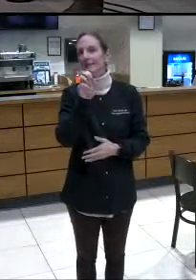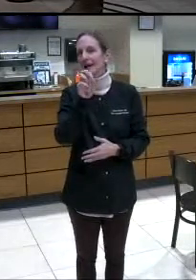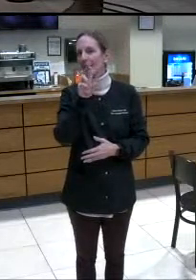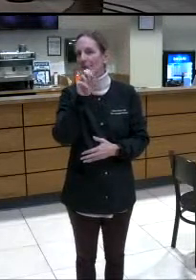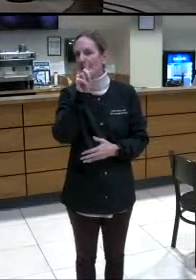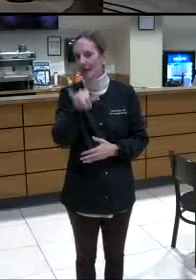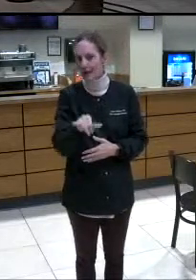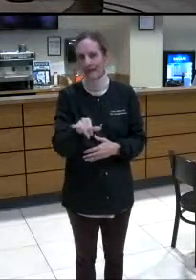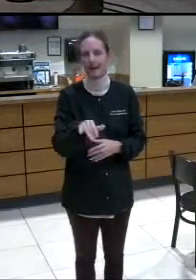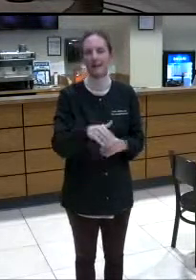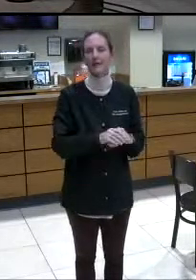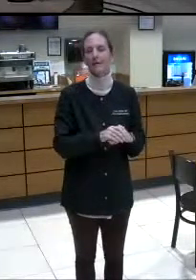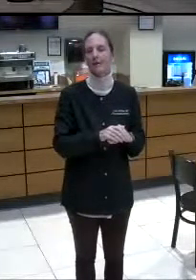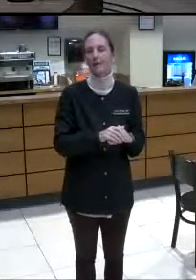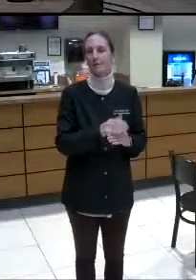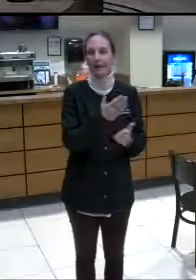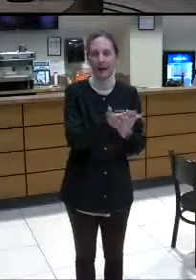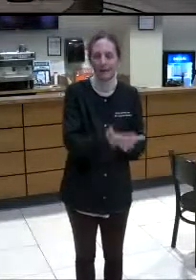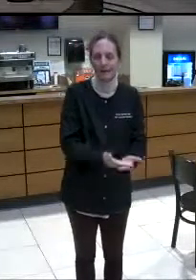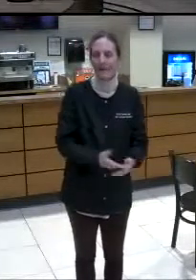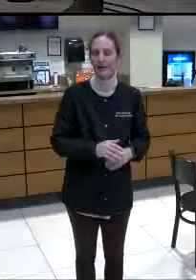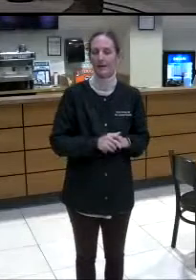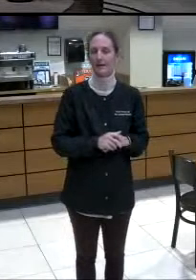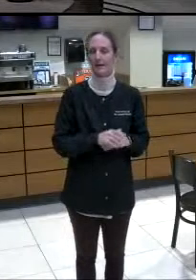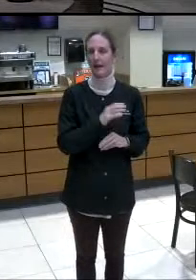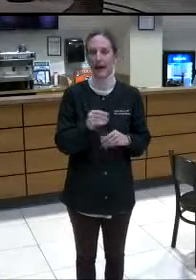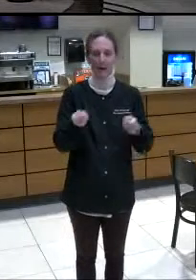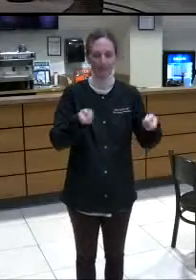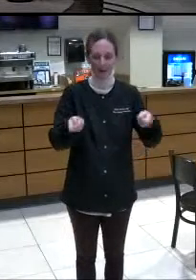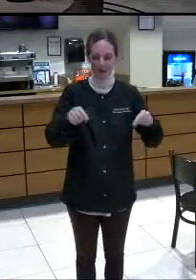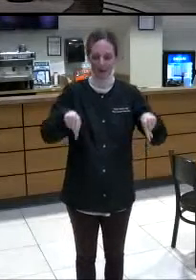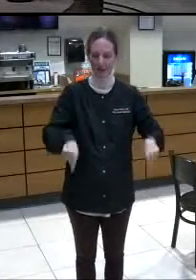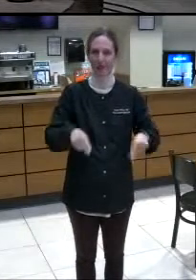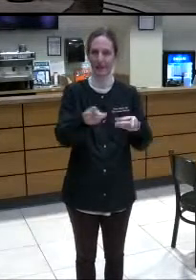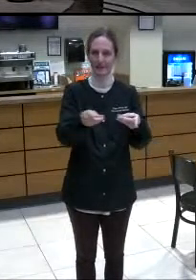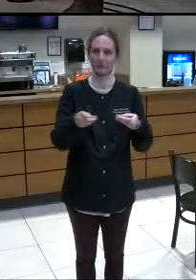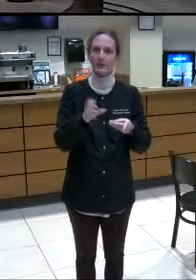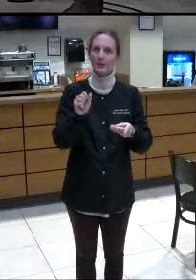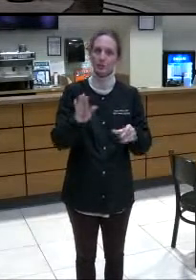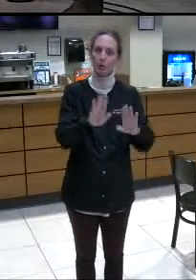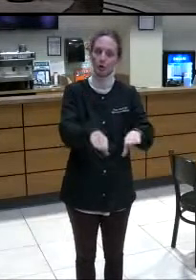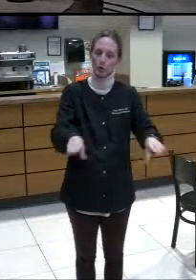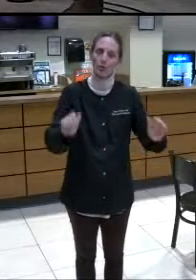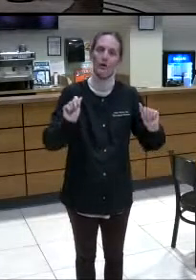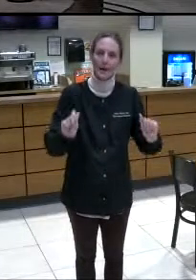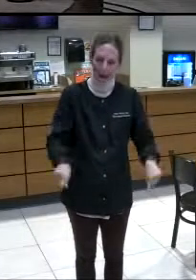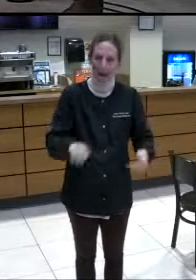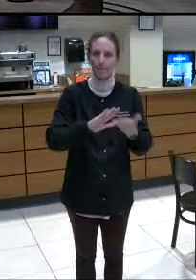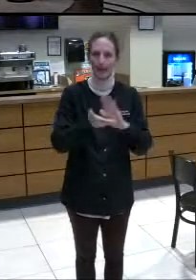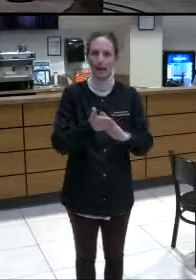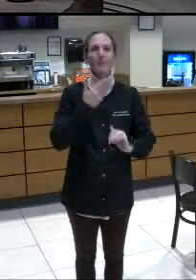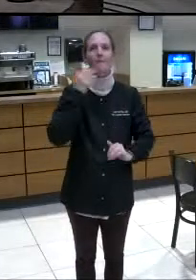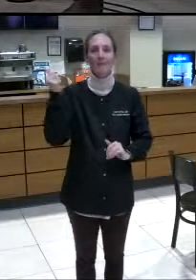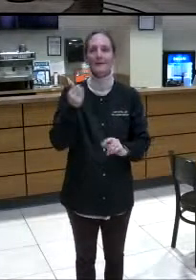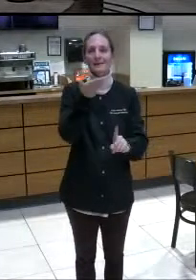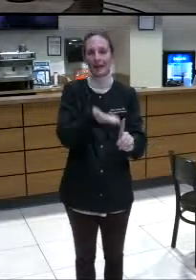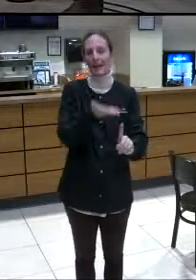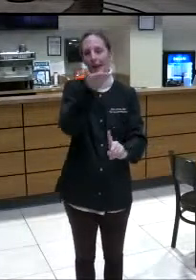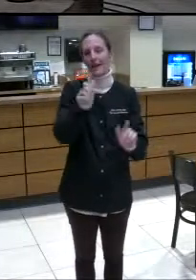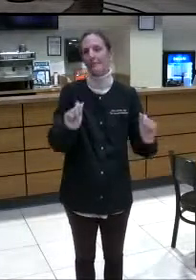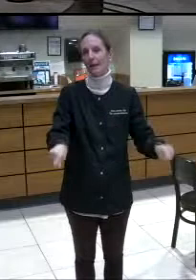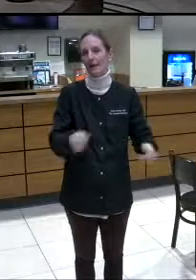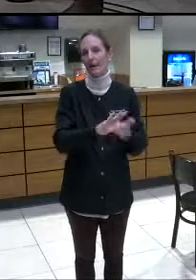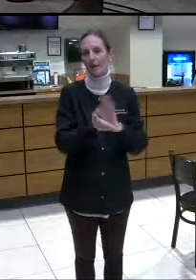the resources of this district to prepare our children to be the best people that they can possibly be and contribute to this world.